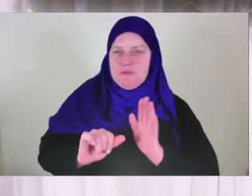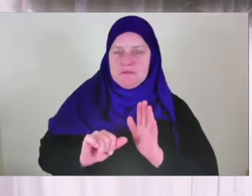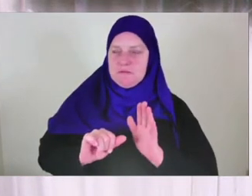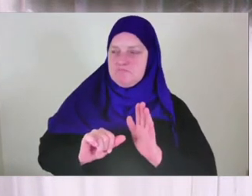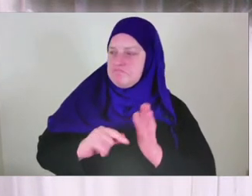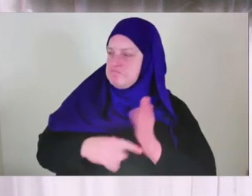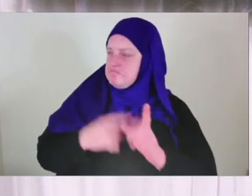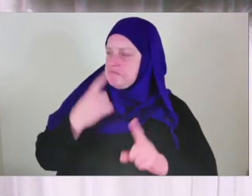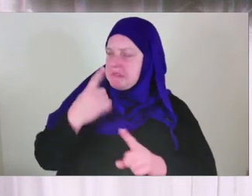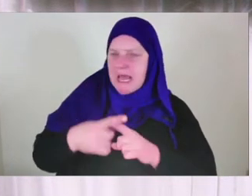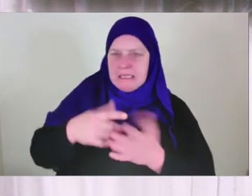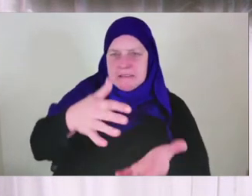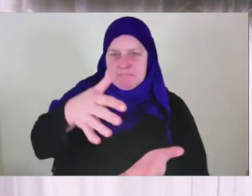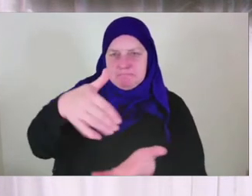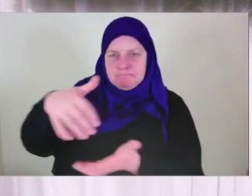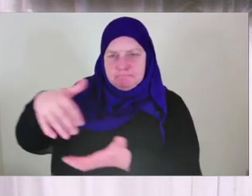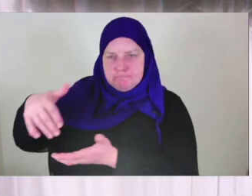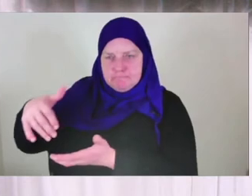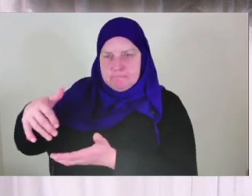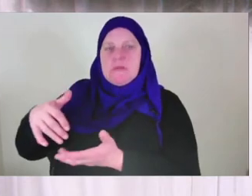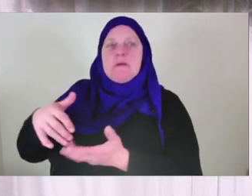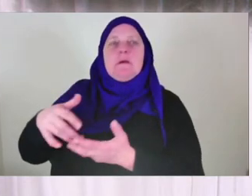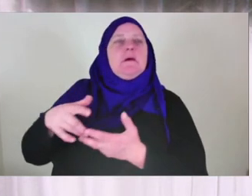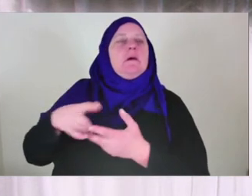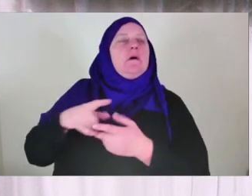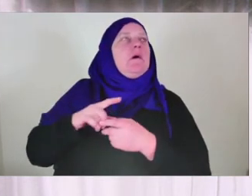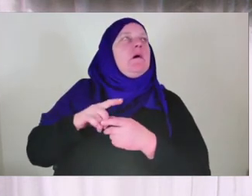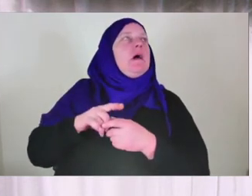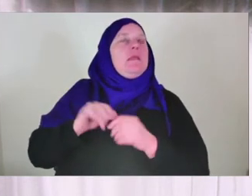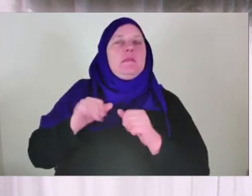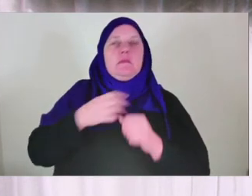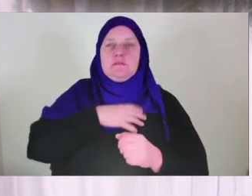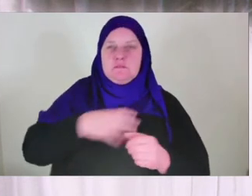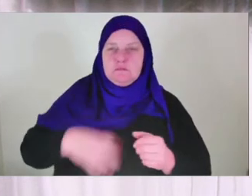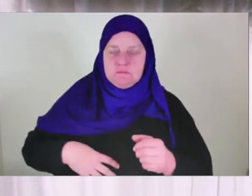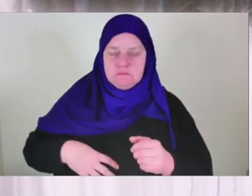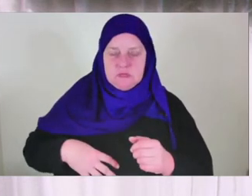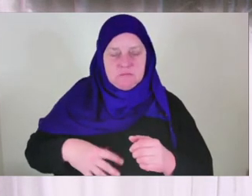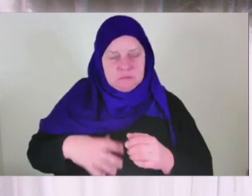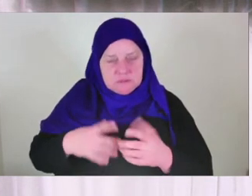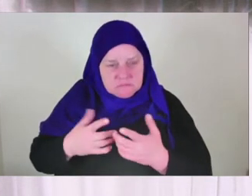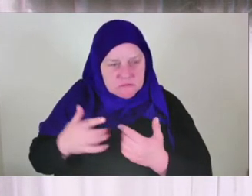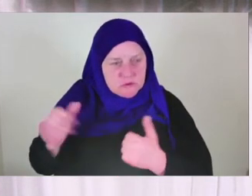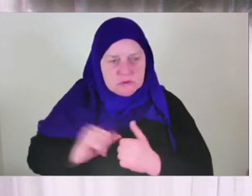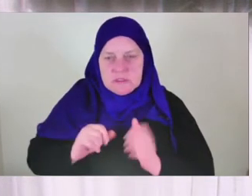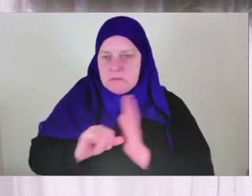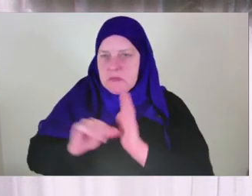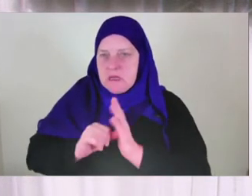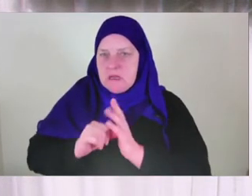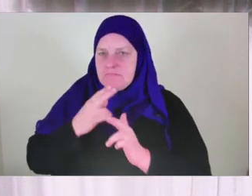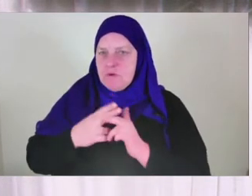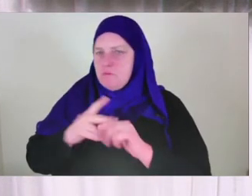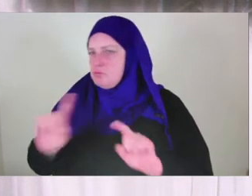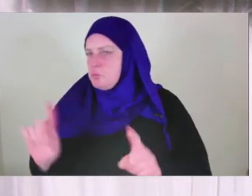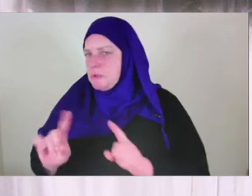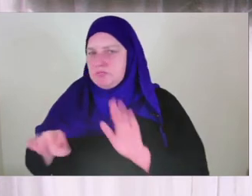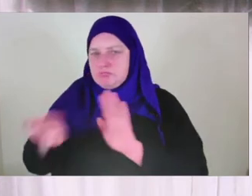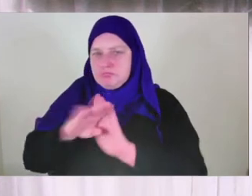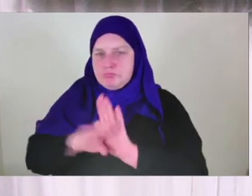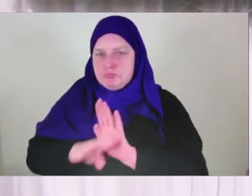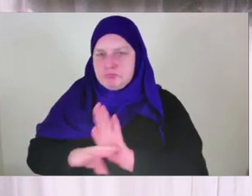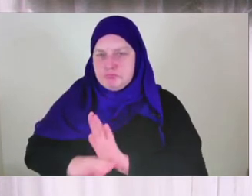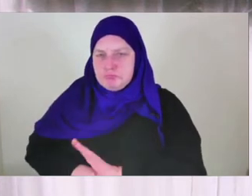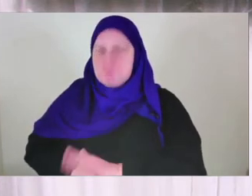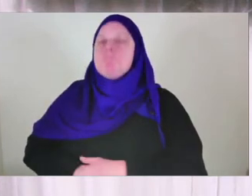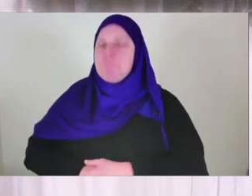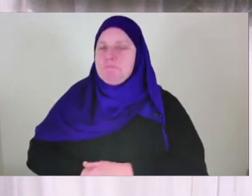cetera, et cetera, et cetera. I'm sure that you've heard the comments from various community members about